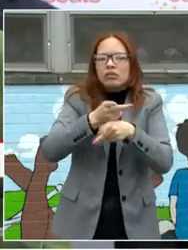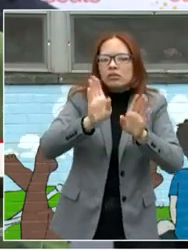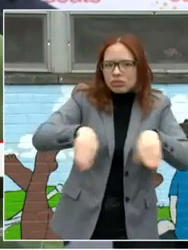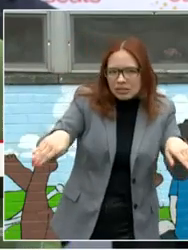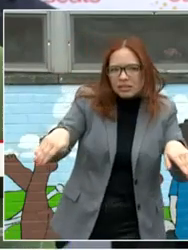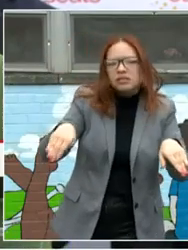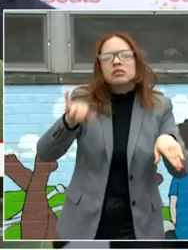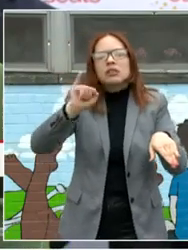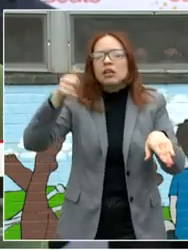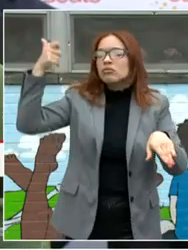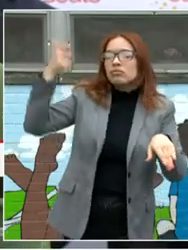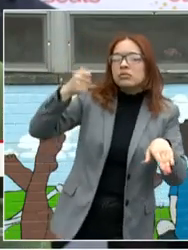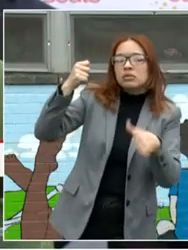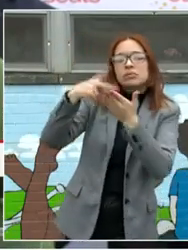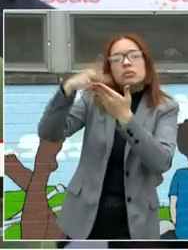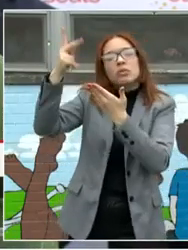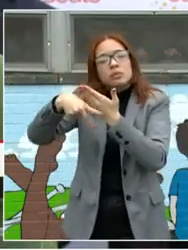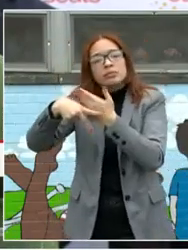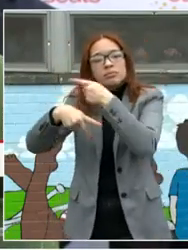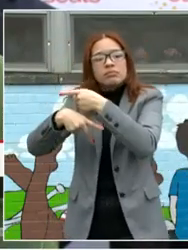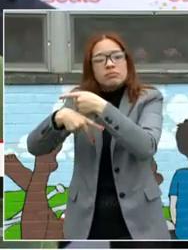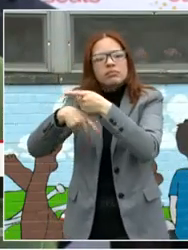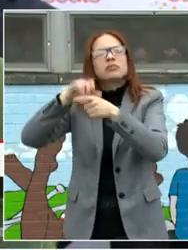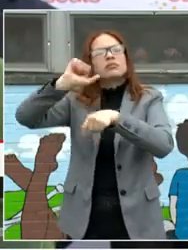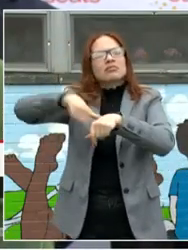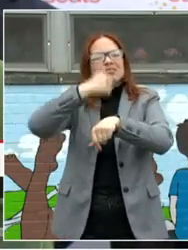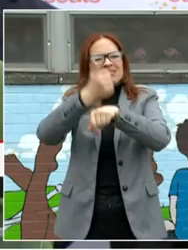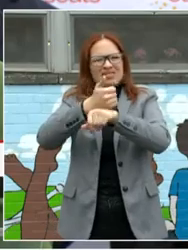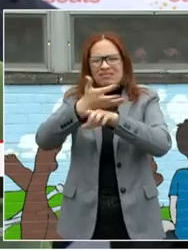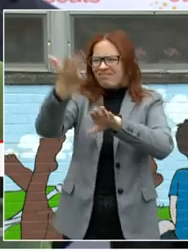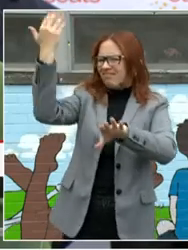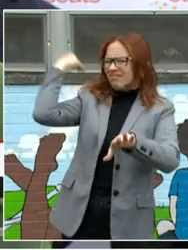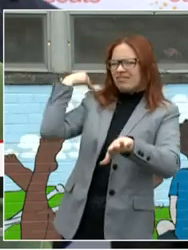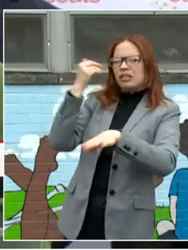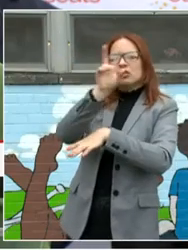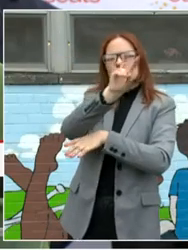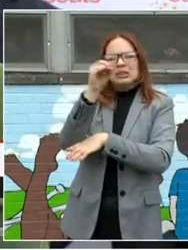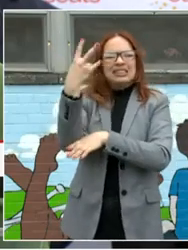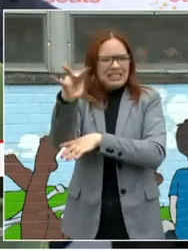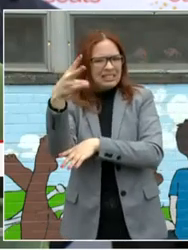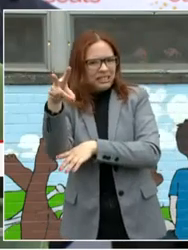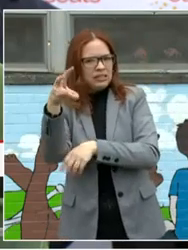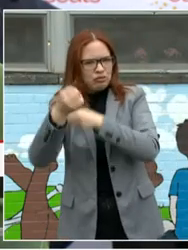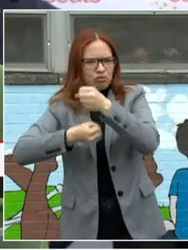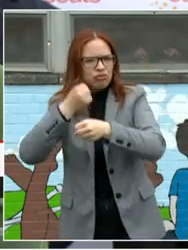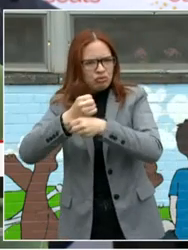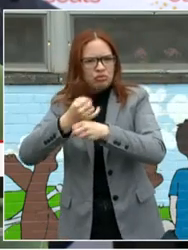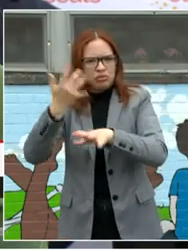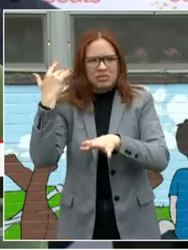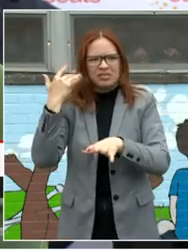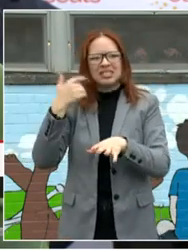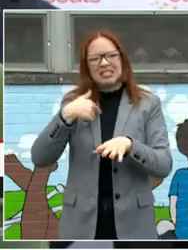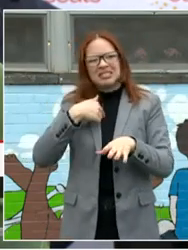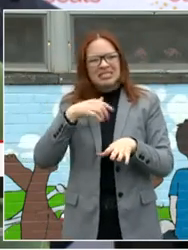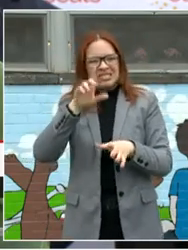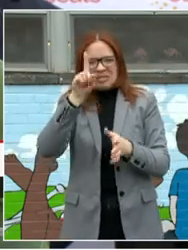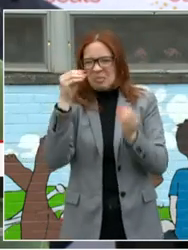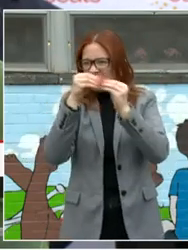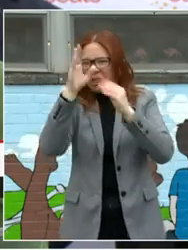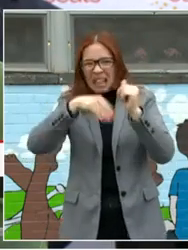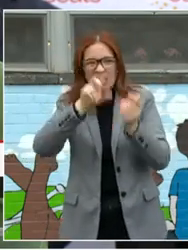back in 2017, and since then we've used it to create more than 1,200 infant and toddler